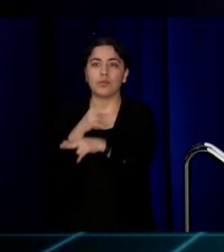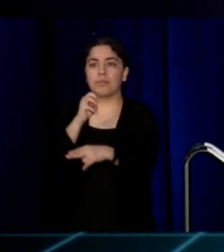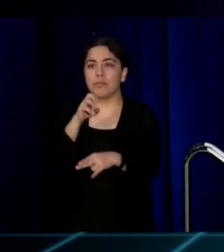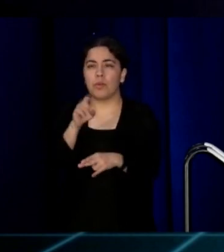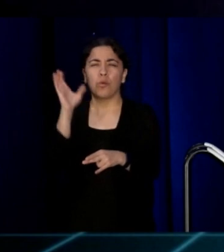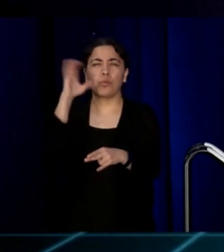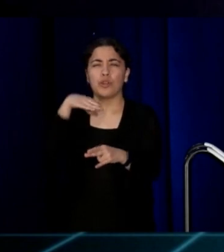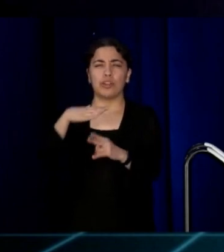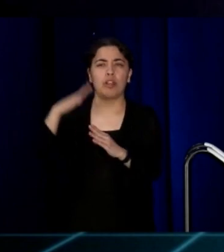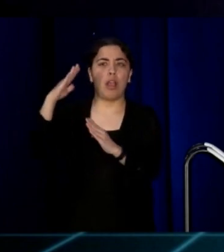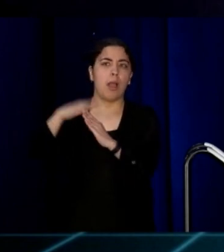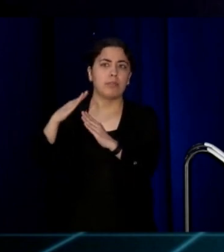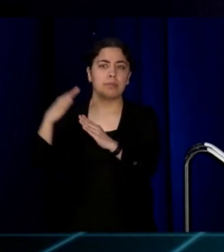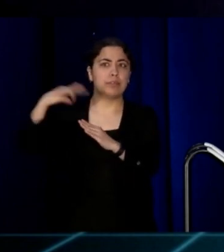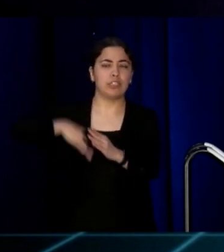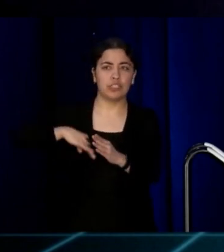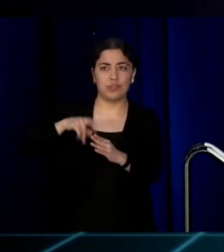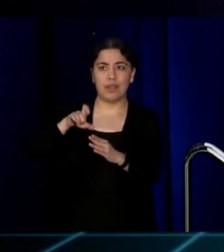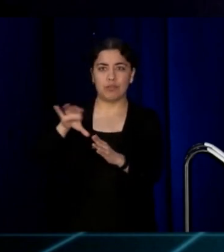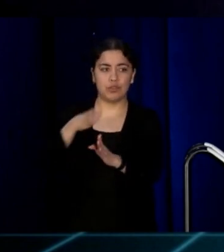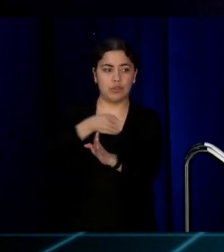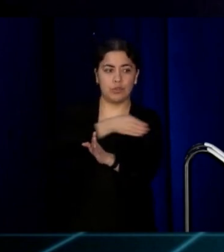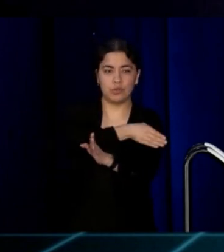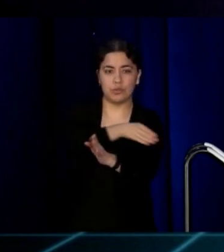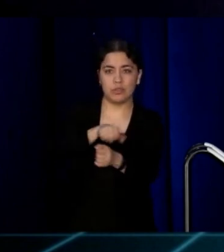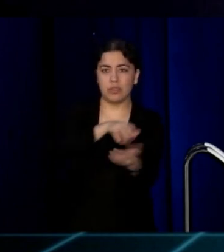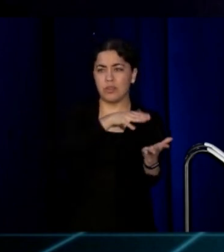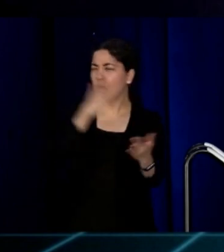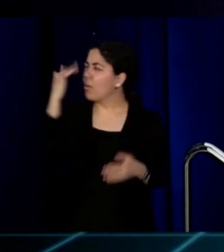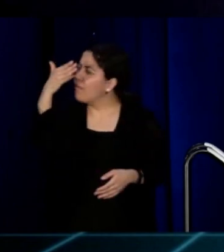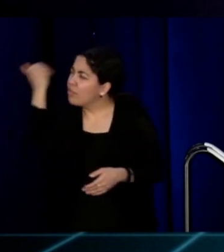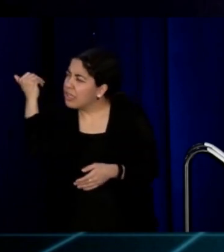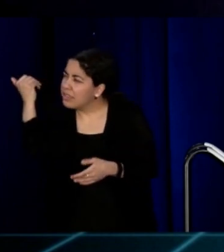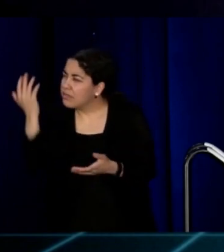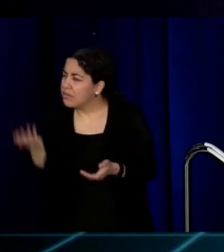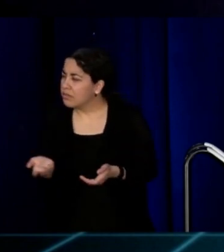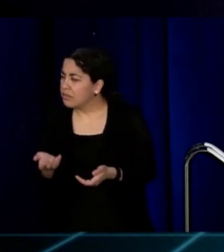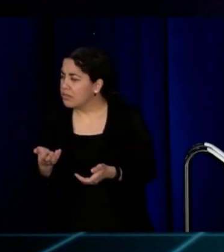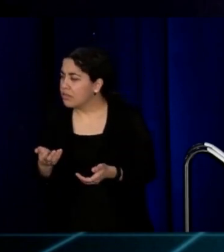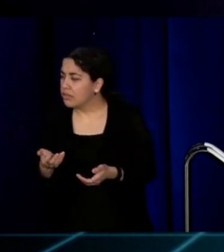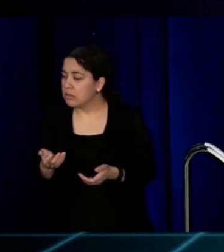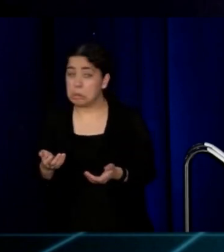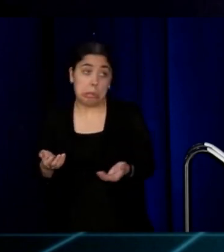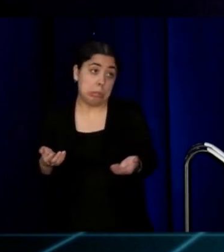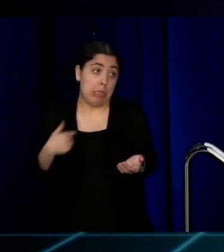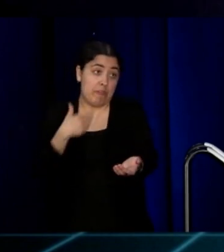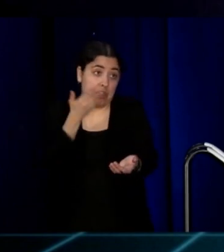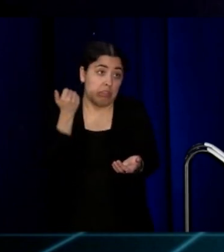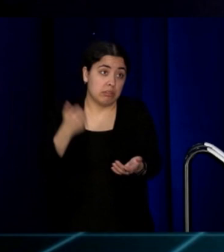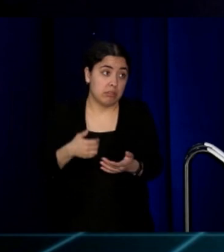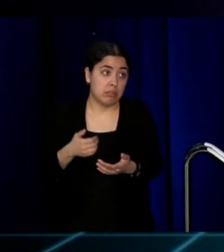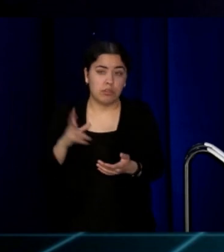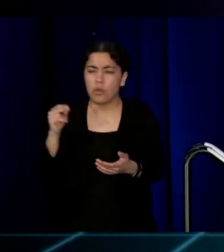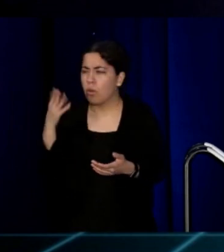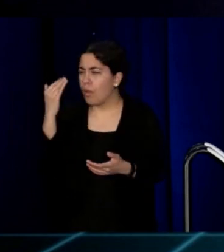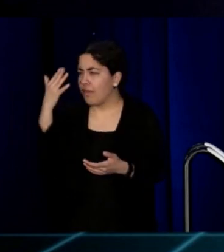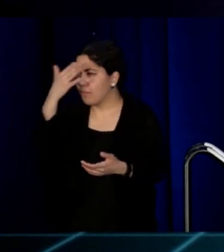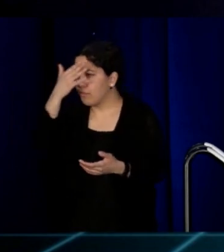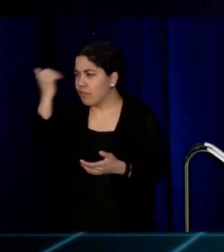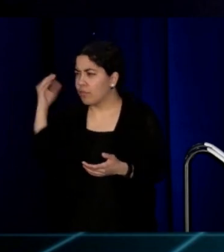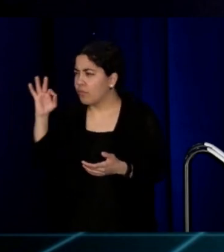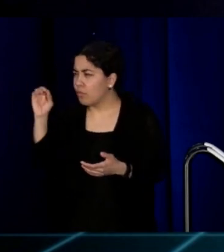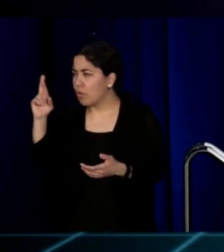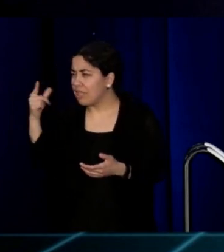weird optimizations that you had to do. Why forget? I forgot. No, forget. Yeah, it's